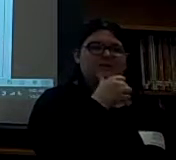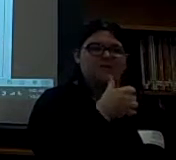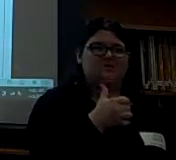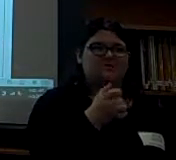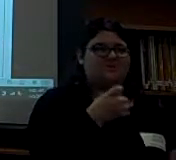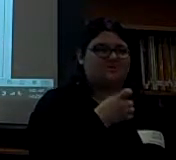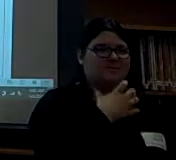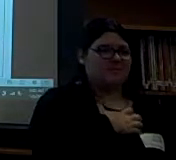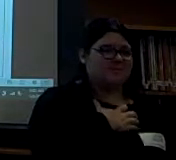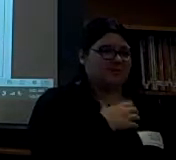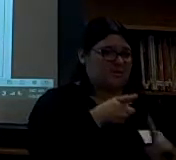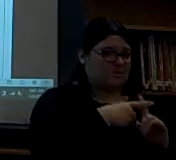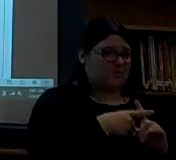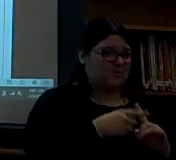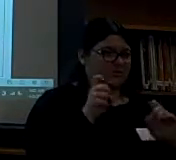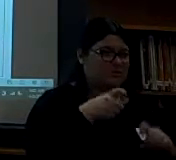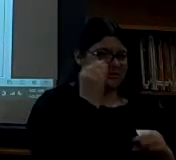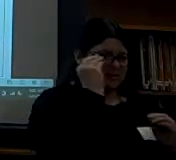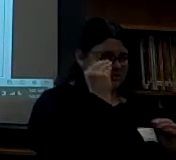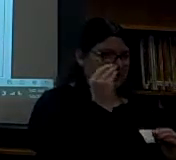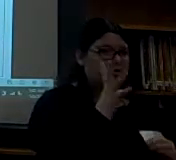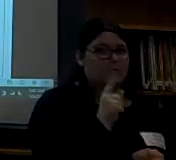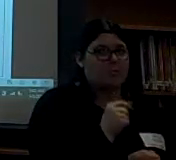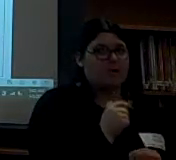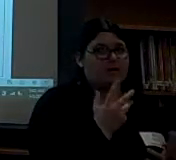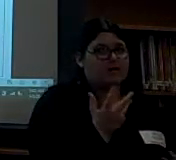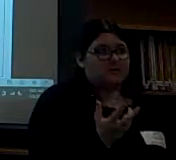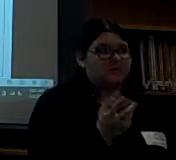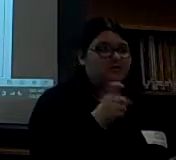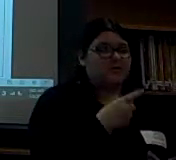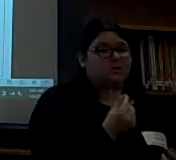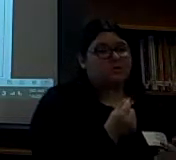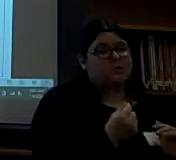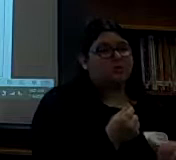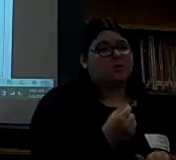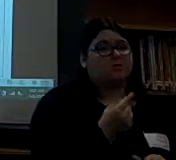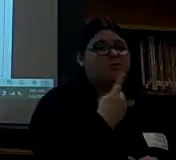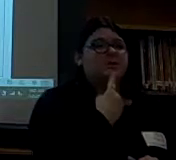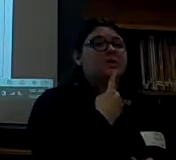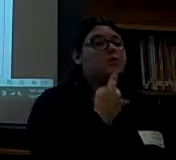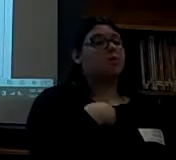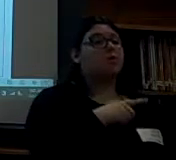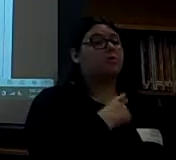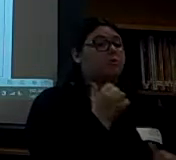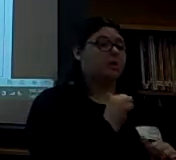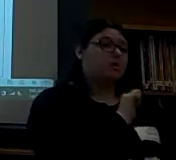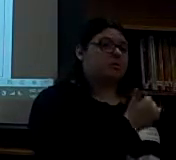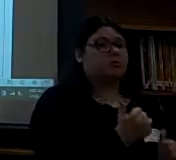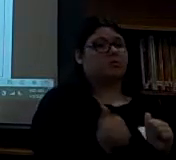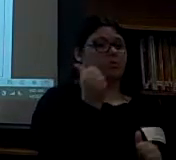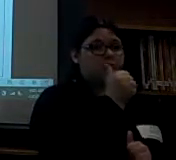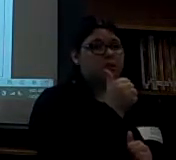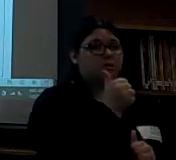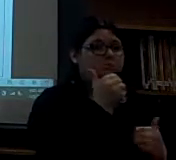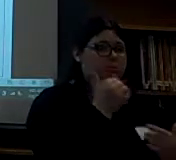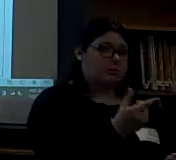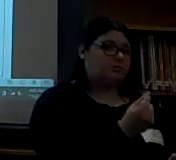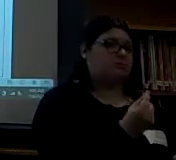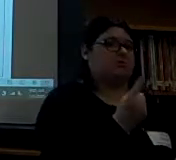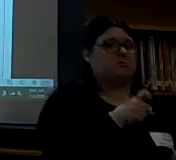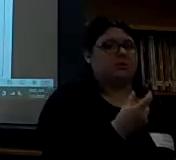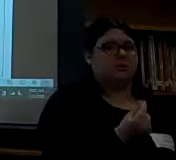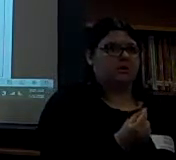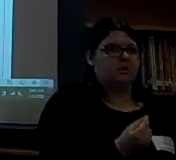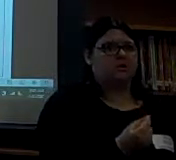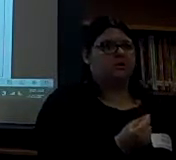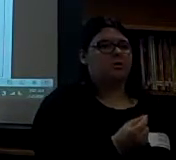way, and we need to teach them how to do that. But ultimately, that's what we need to do. We need to say, we are in charge. You need to do what I say. Let them get upset.